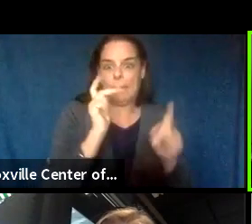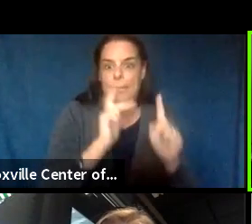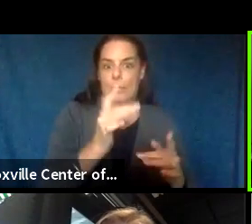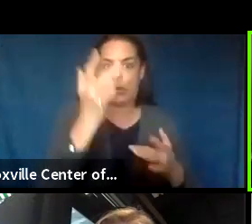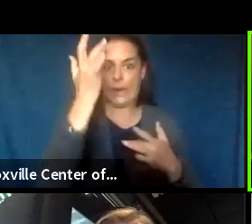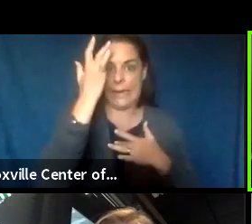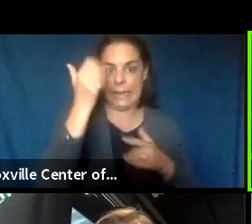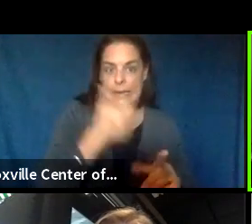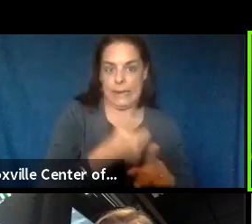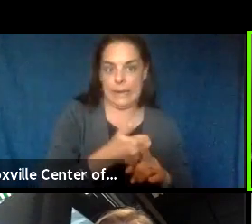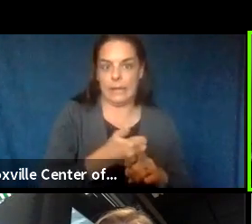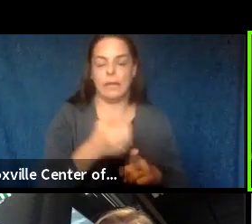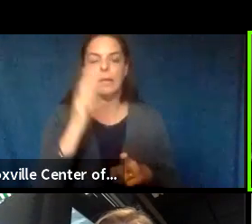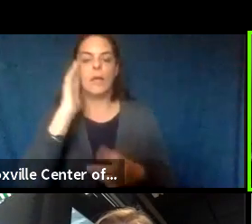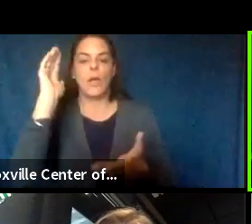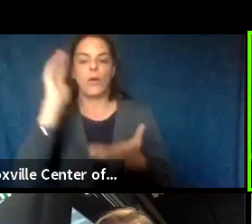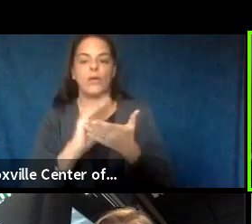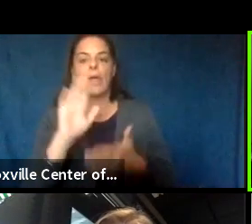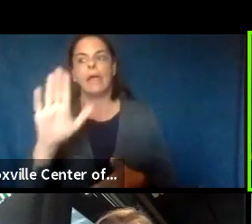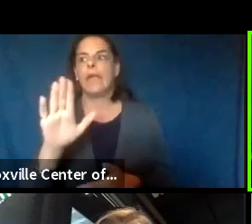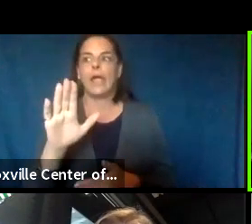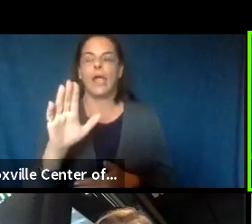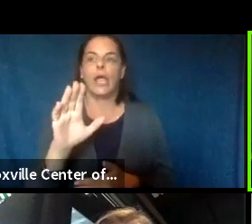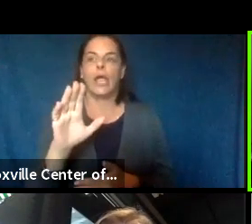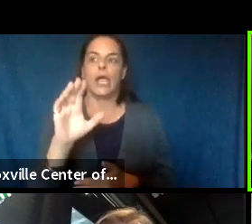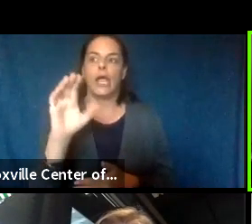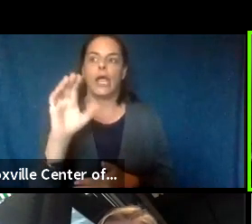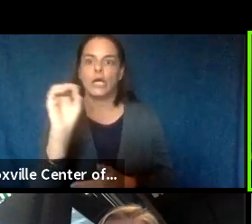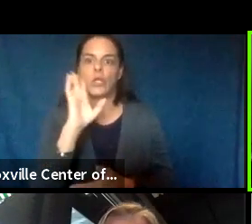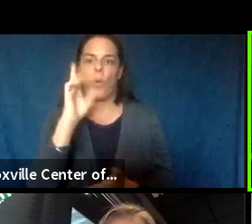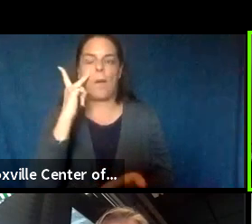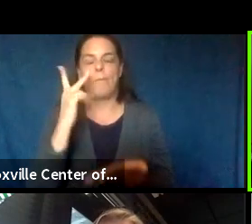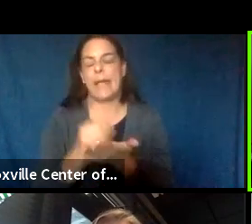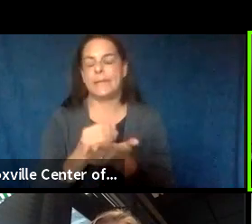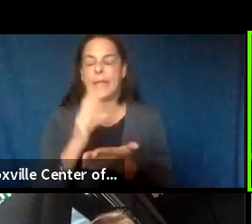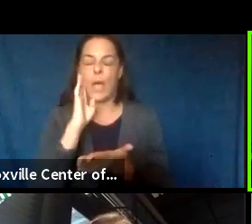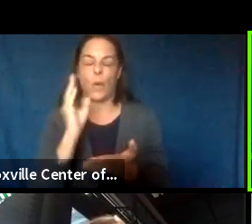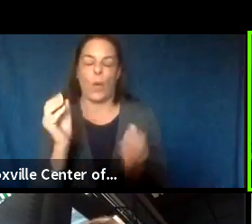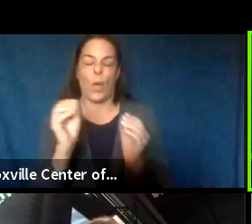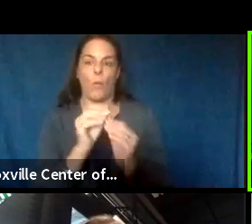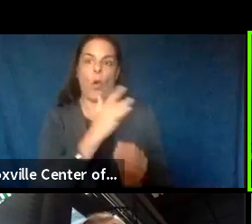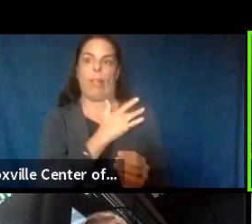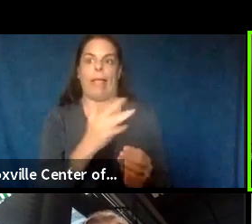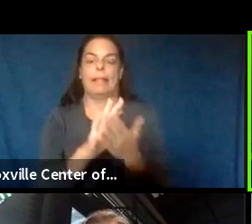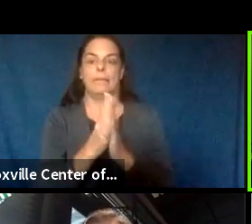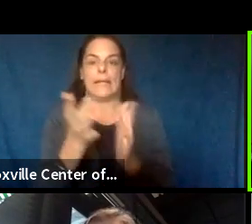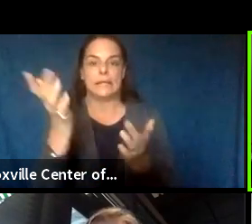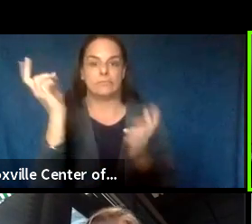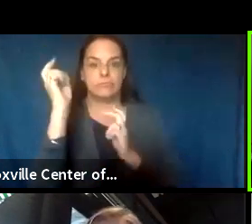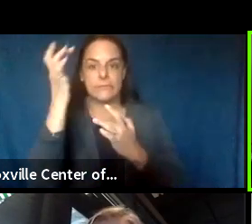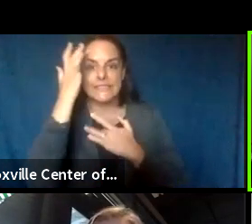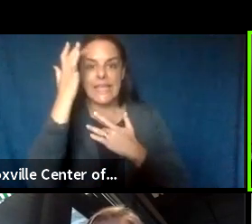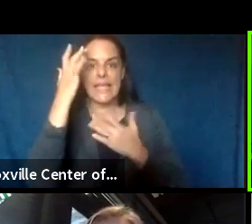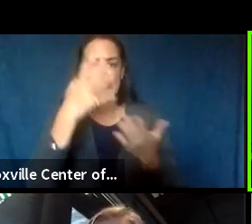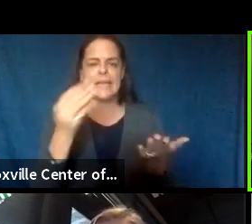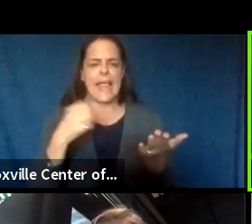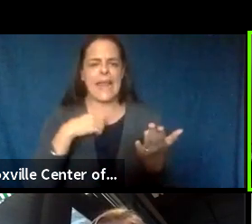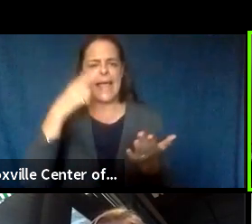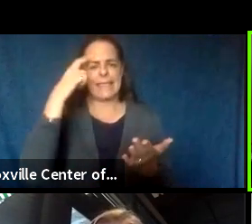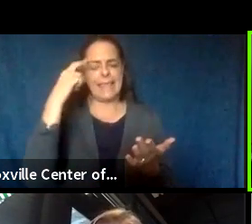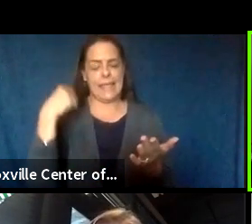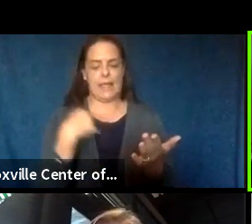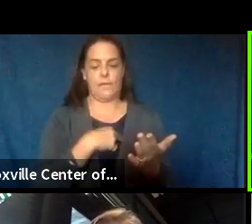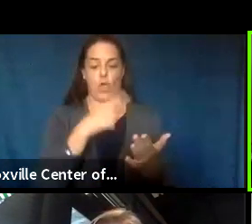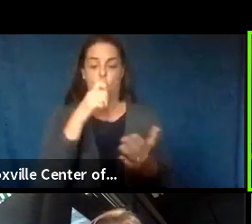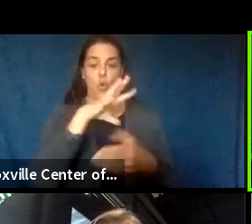they will reduce their O2 sats, they'll pass out, they'll be more likely to get ill. And I think those of us that